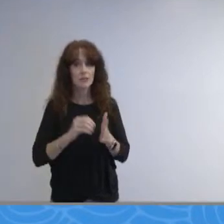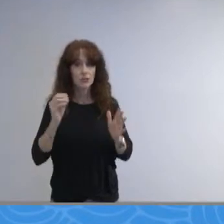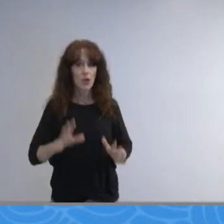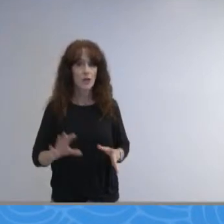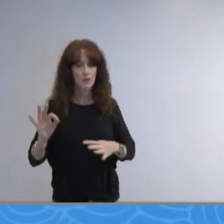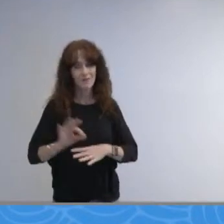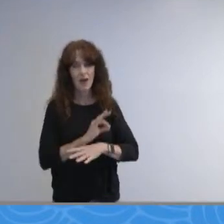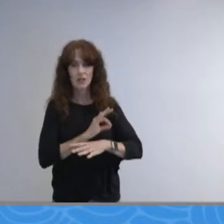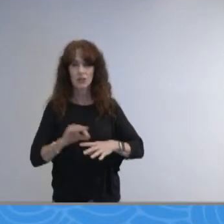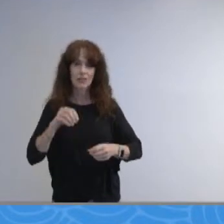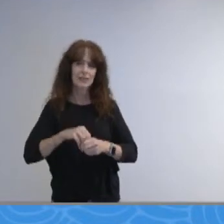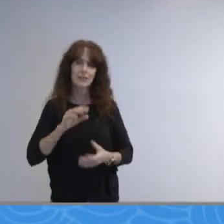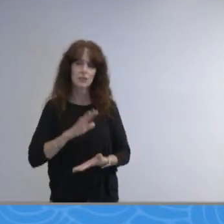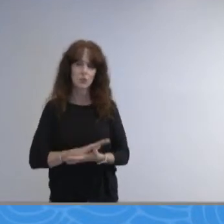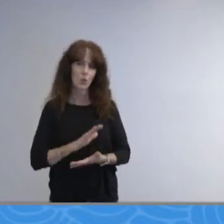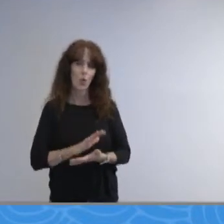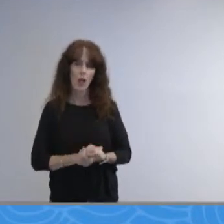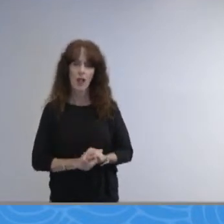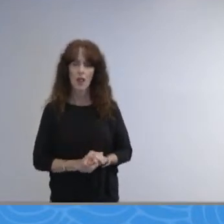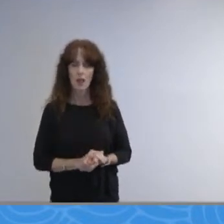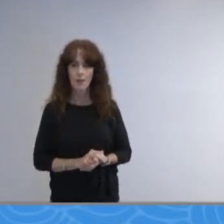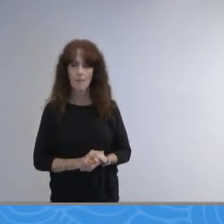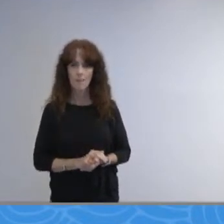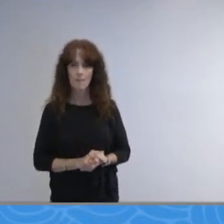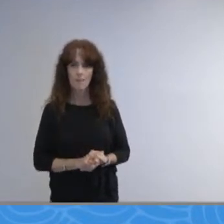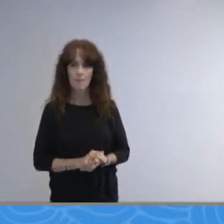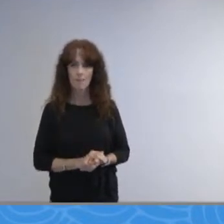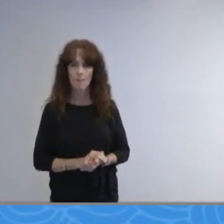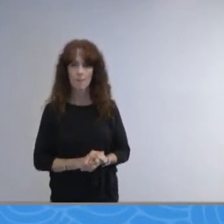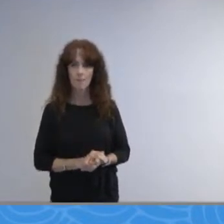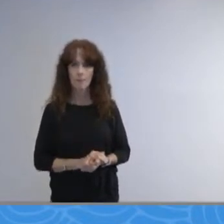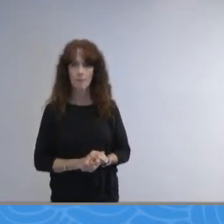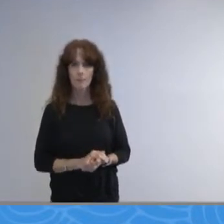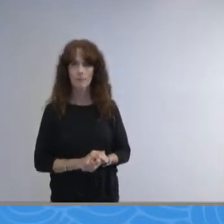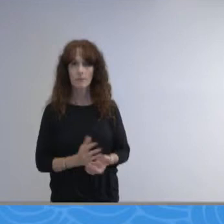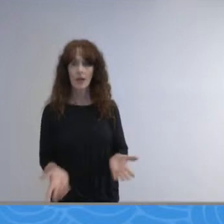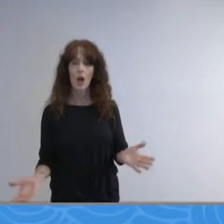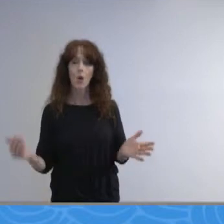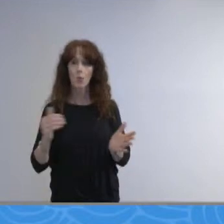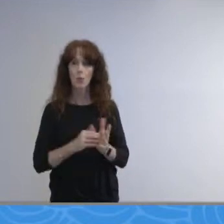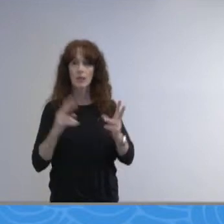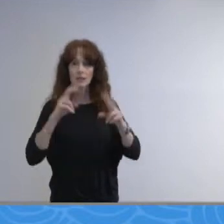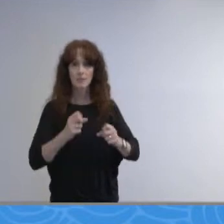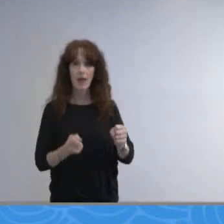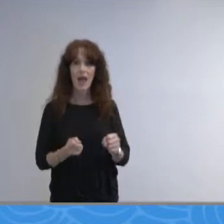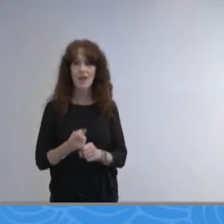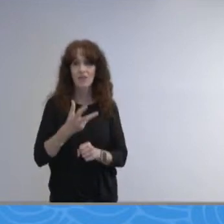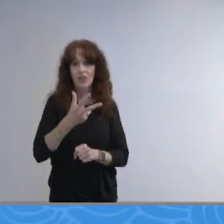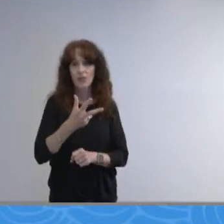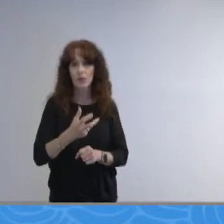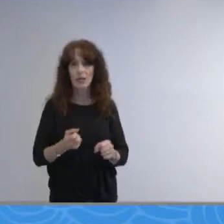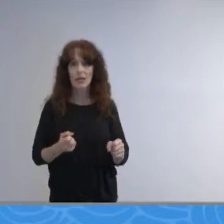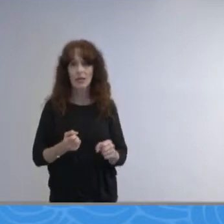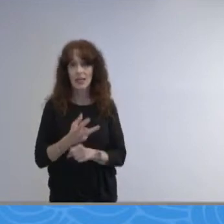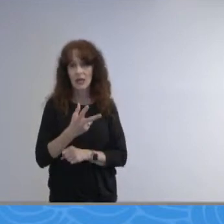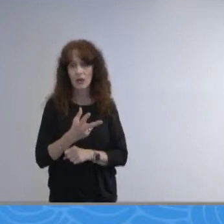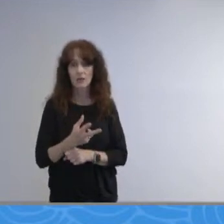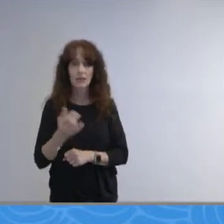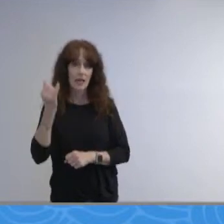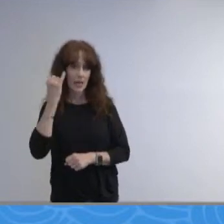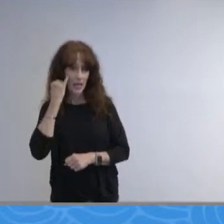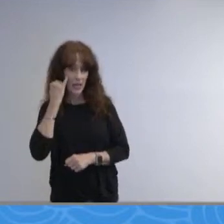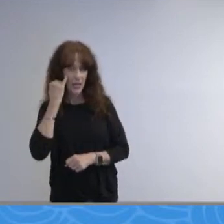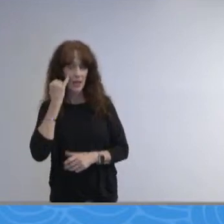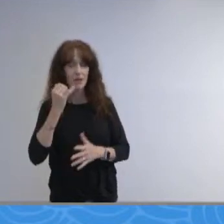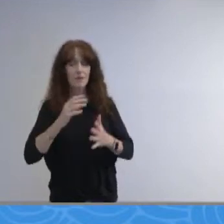is functioning in school. And then there's a reassessment every 3 years. So once if and when a child